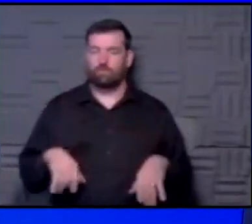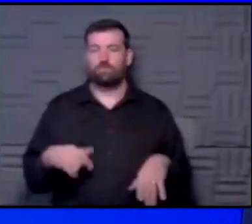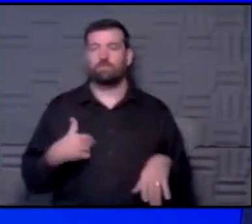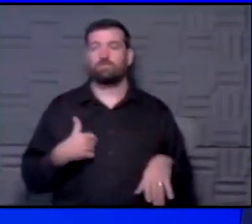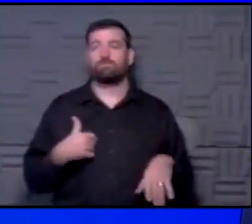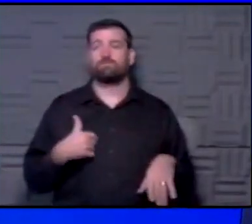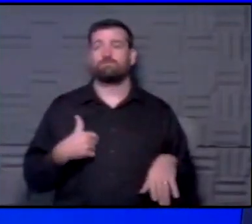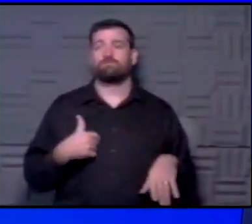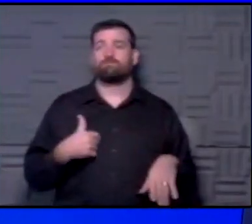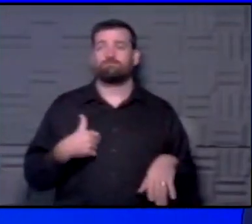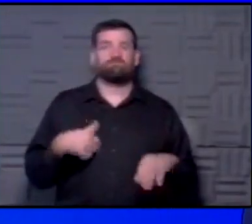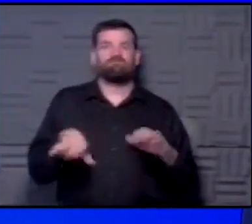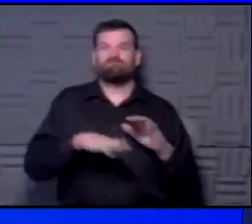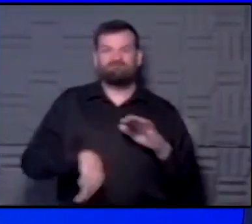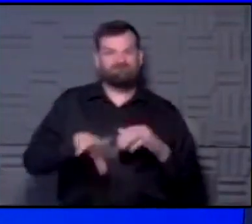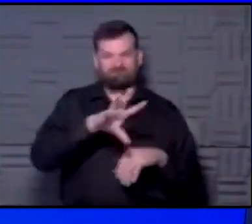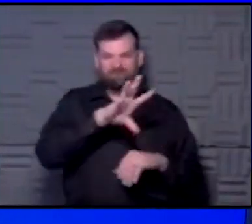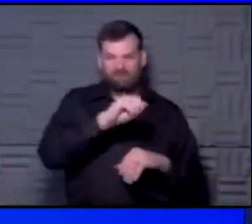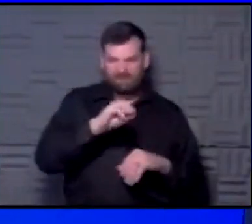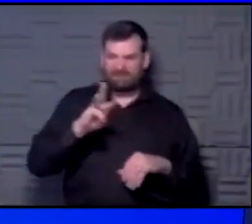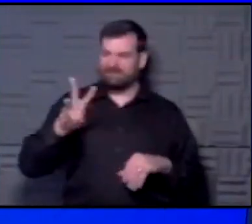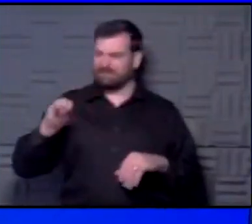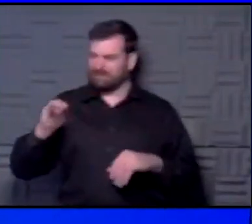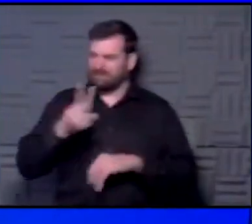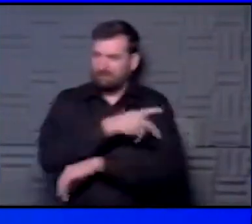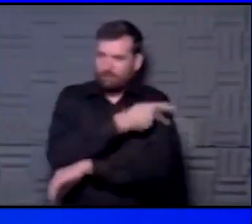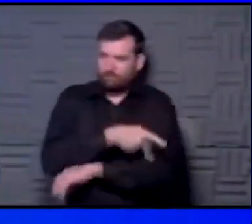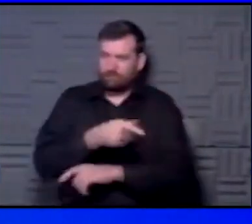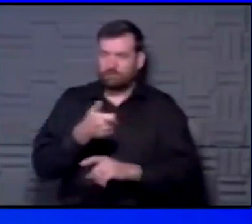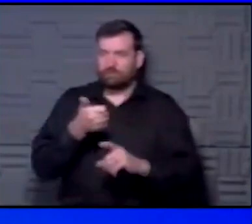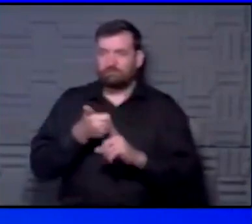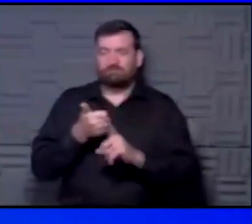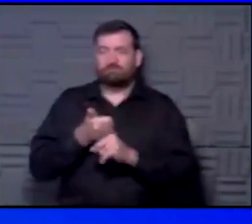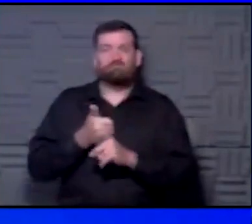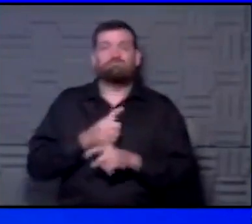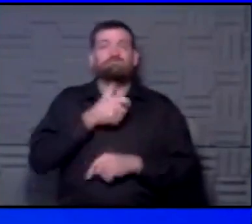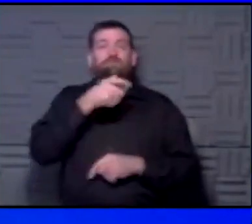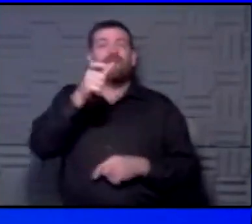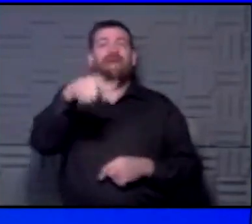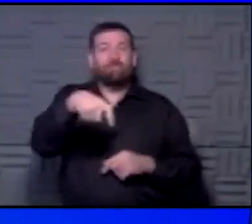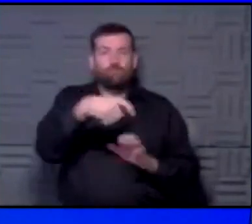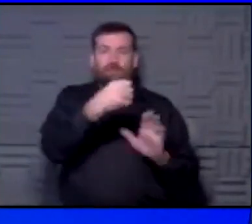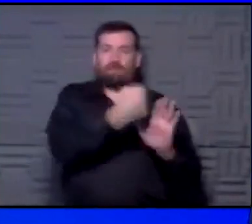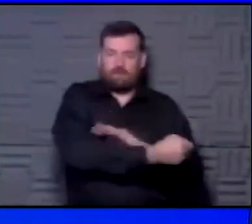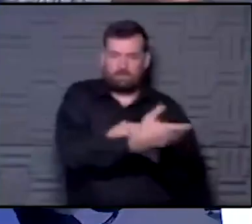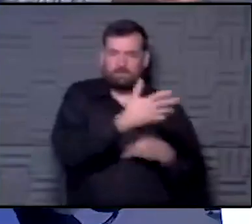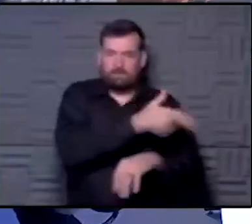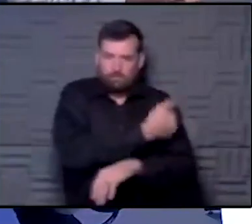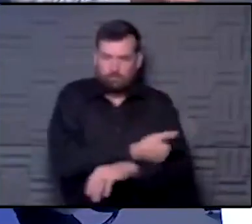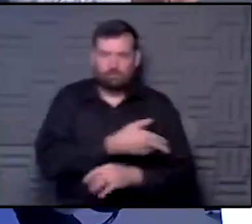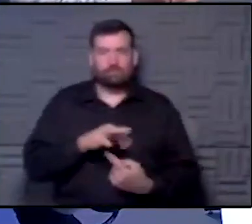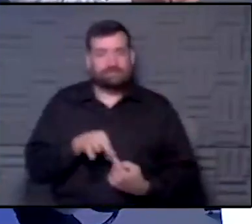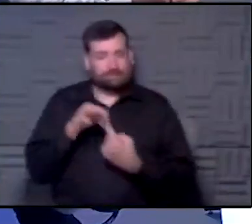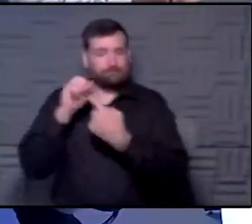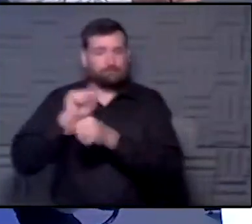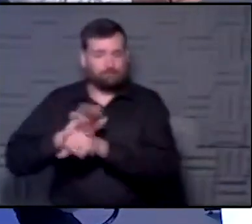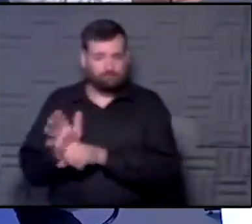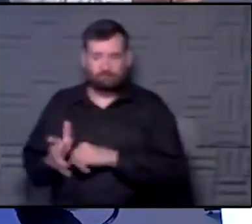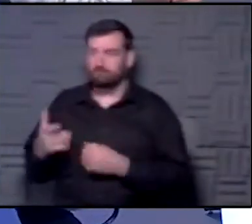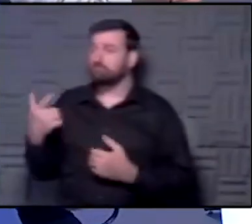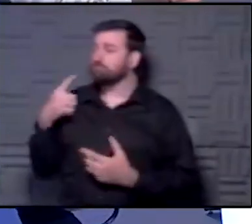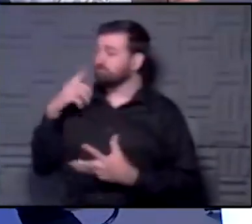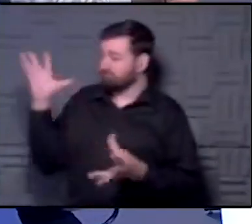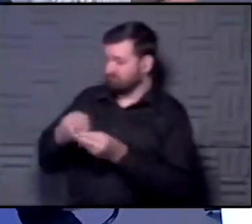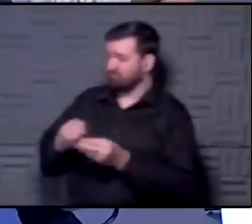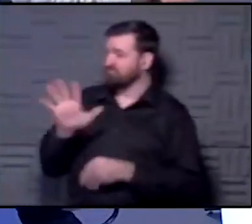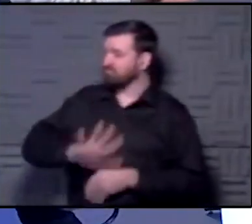have essentially then 50 to 60 patients in the hospital who wouldn't otherwise have to be in the hospital. Right, exactly. That's And what so we said the other day on the program. It's taking up 60